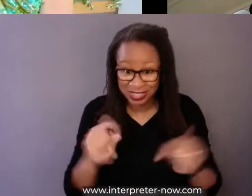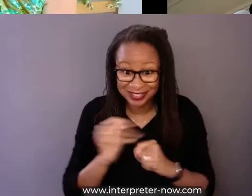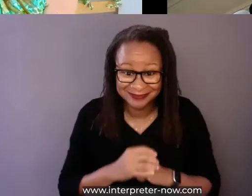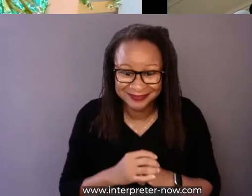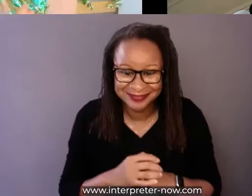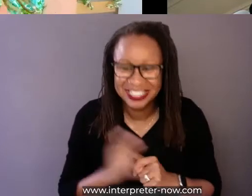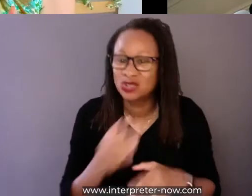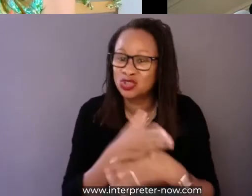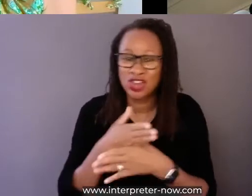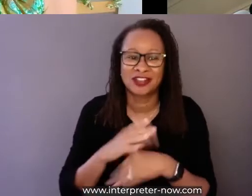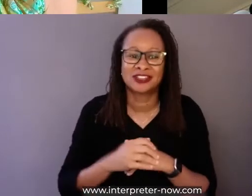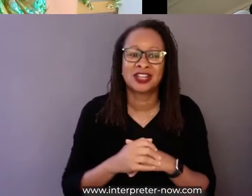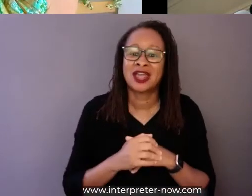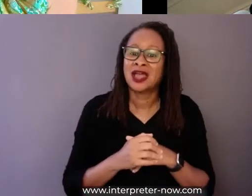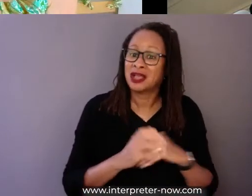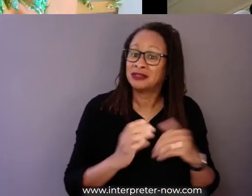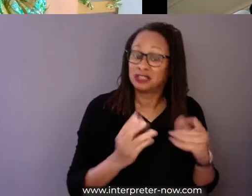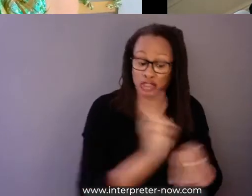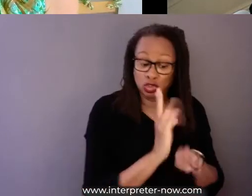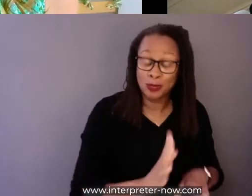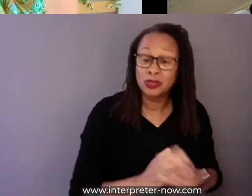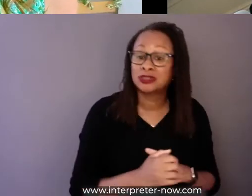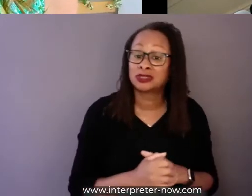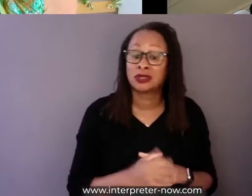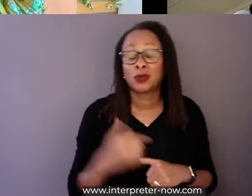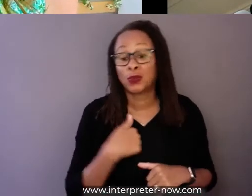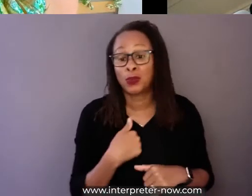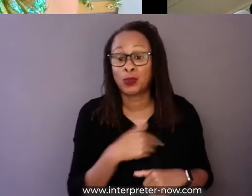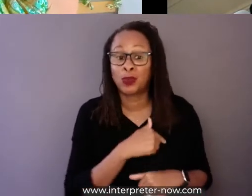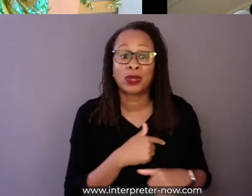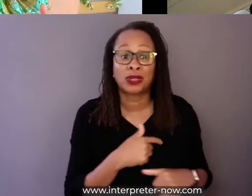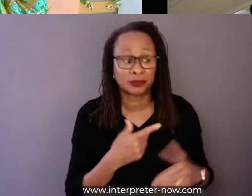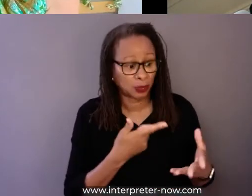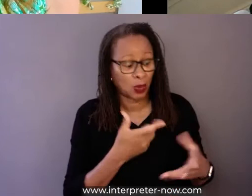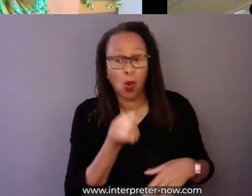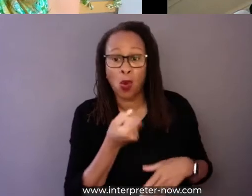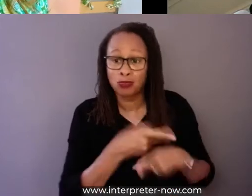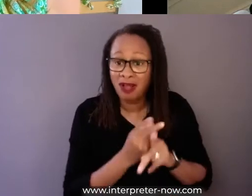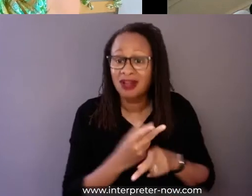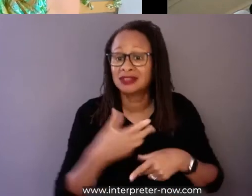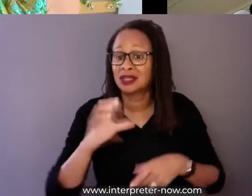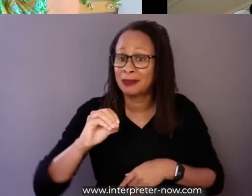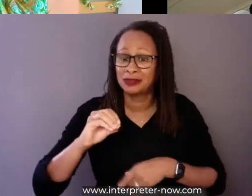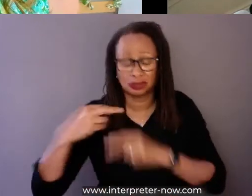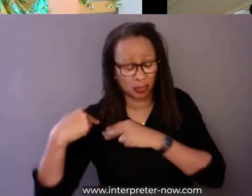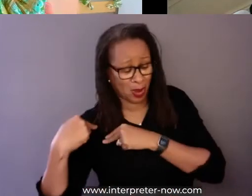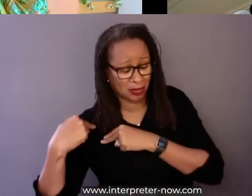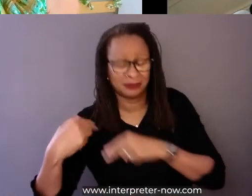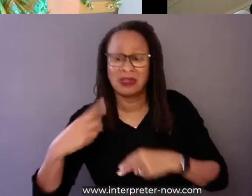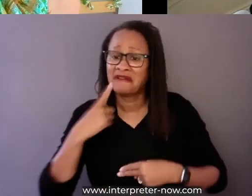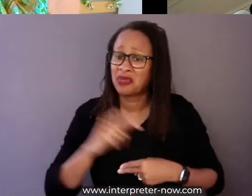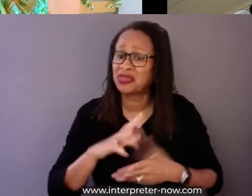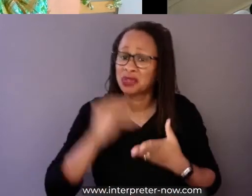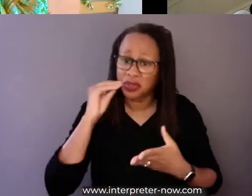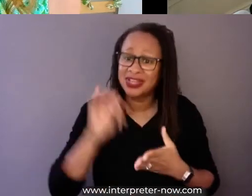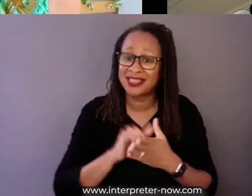did. You shared consumers that we hold products, hold companies accountable for those learnings